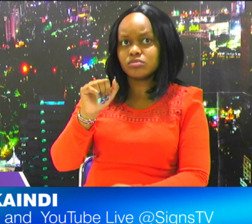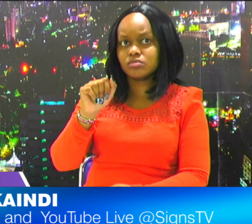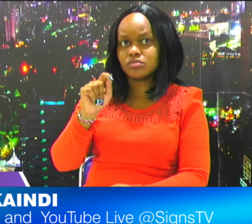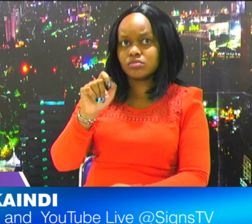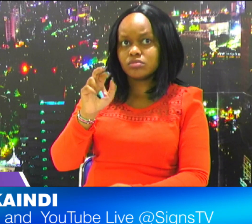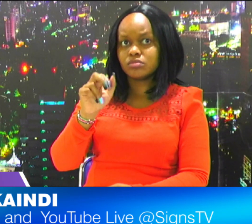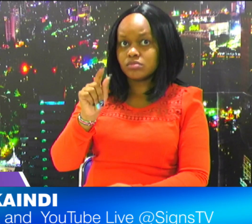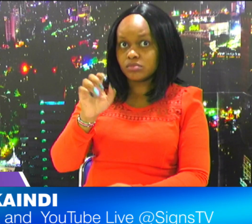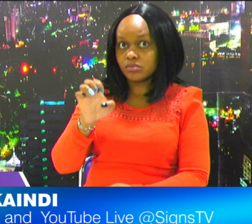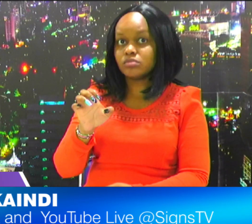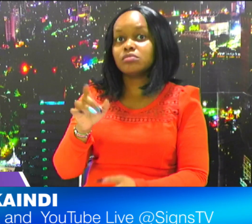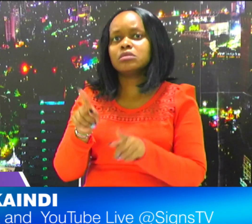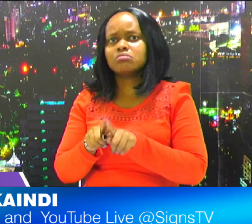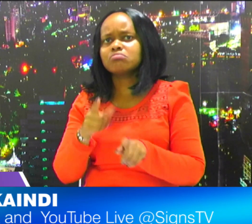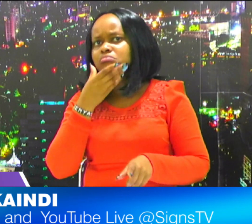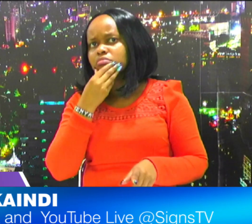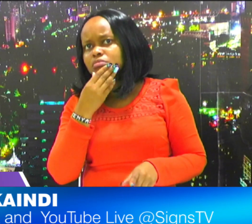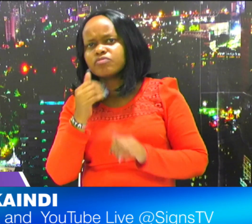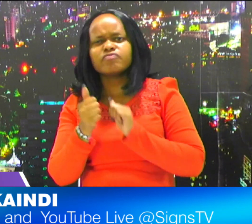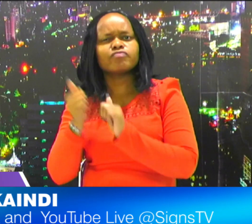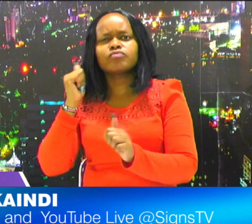Magistrate Claire Wanyama,